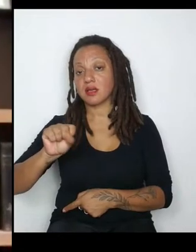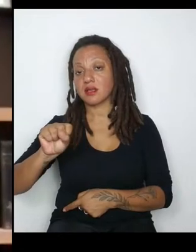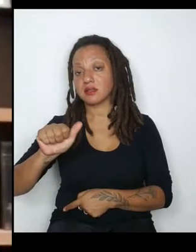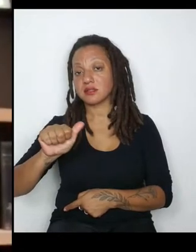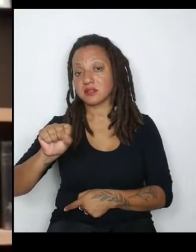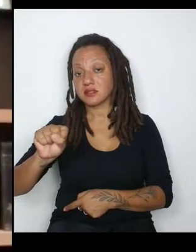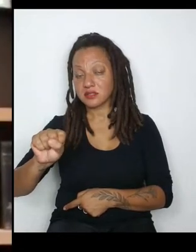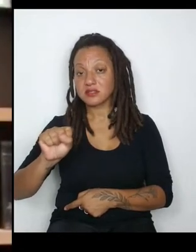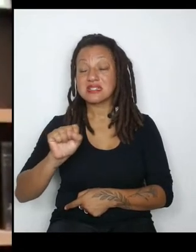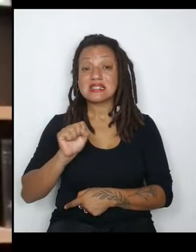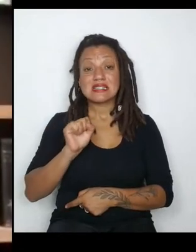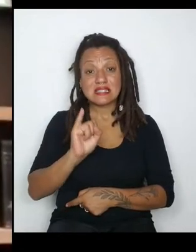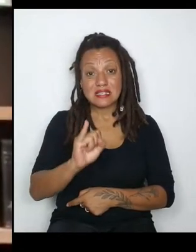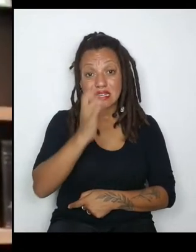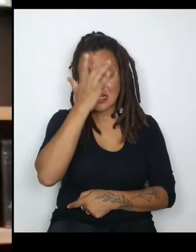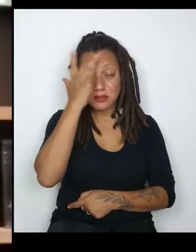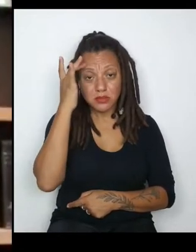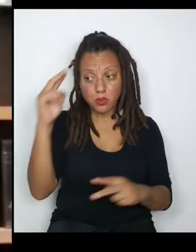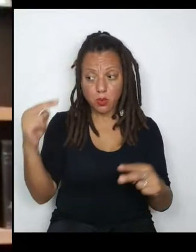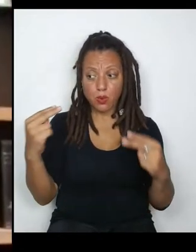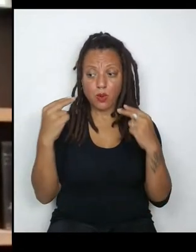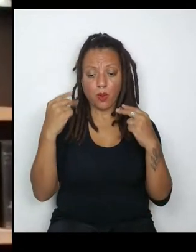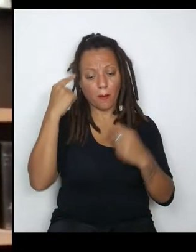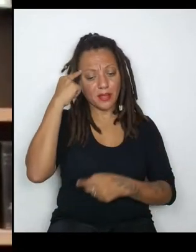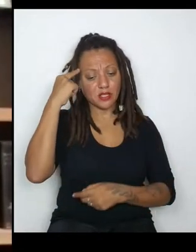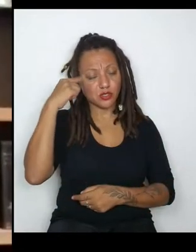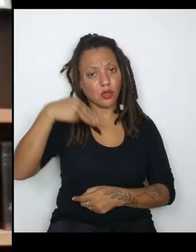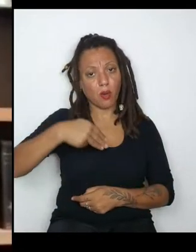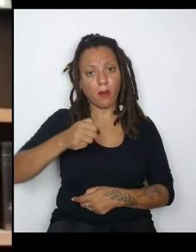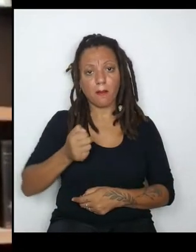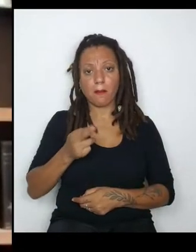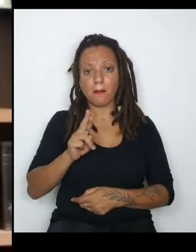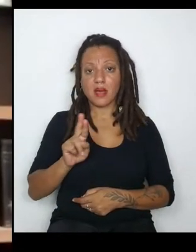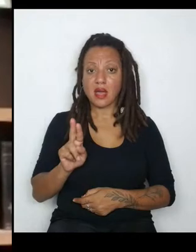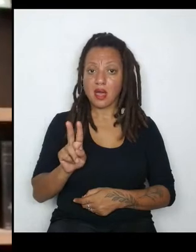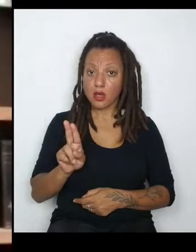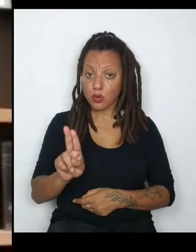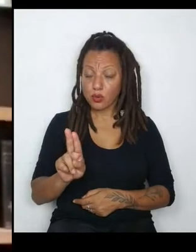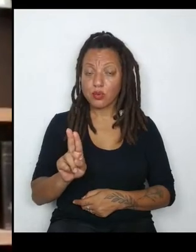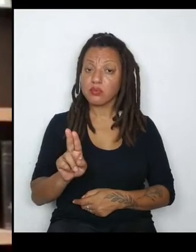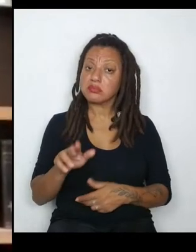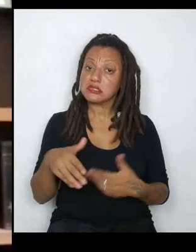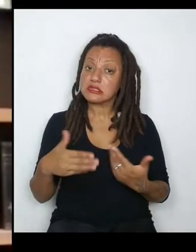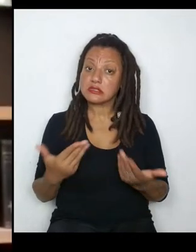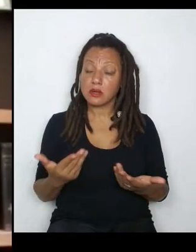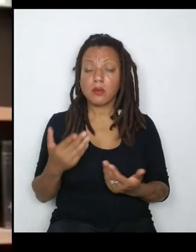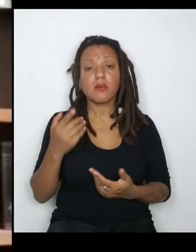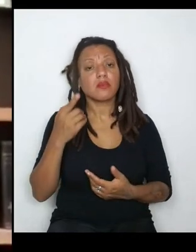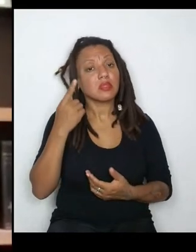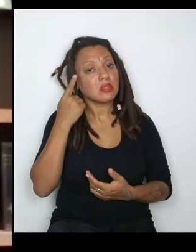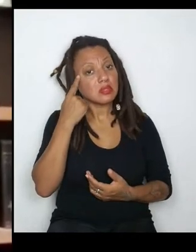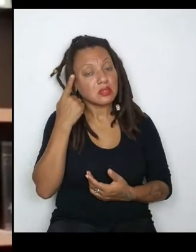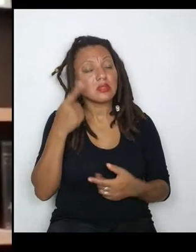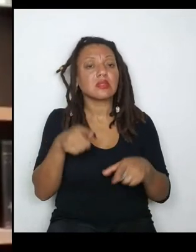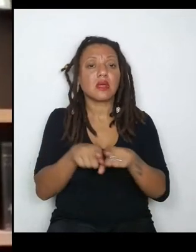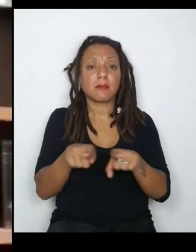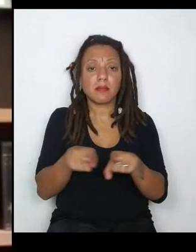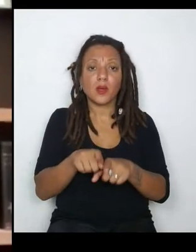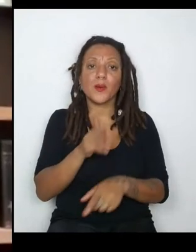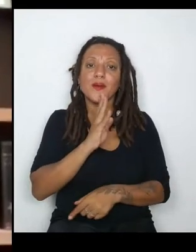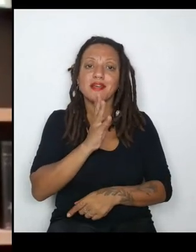certainly was attuned to this character in his in the life that surrounded him and many of the characters in his paintings have